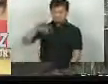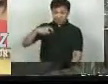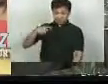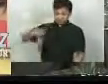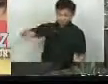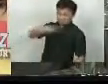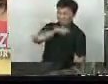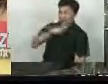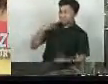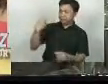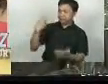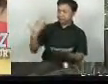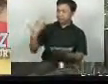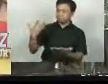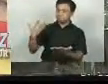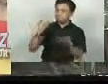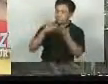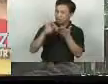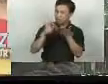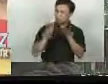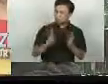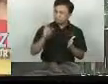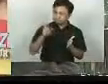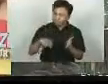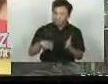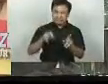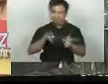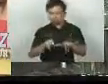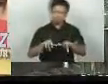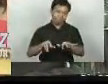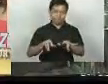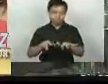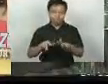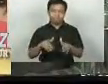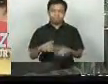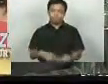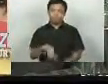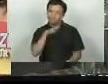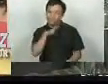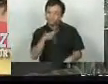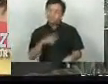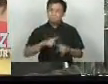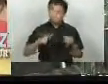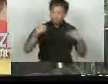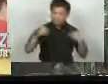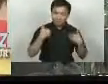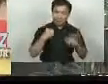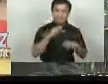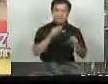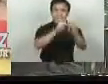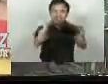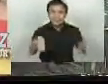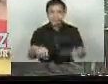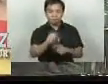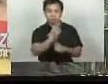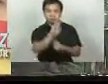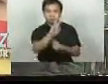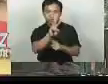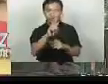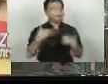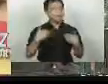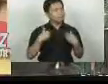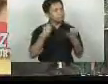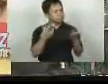accountants are preparing it on a manual basis. But there are available accounting systems. Actually, there are lots of